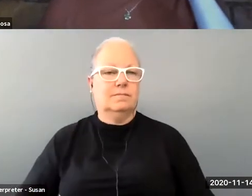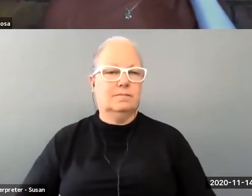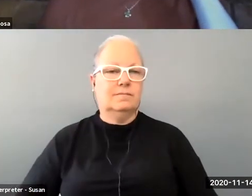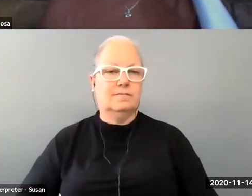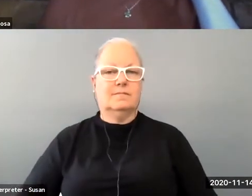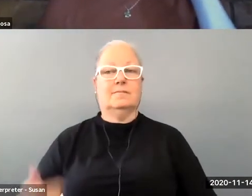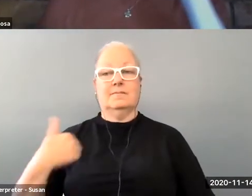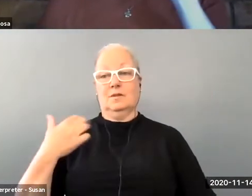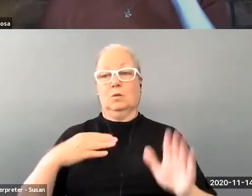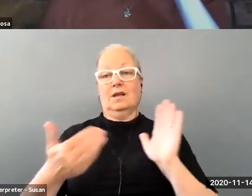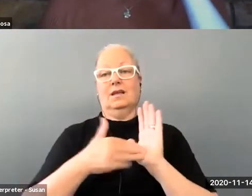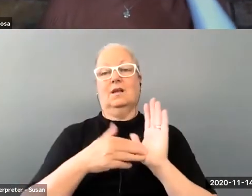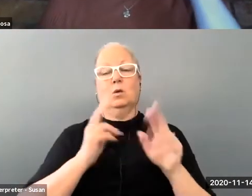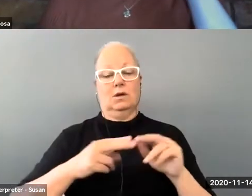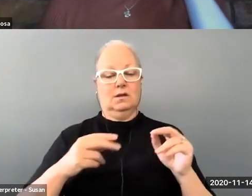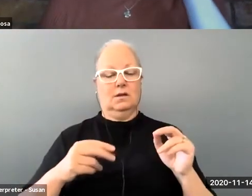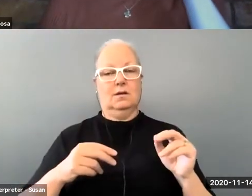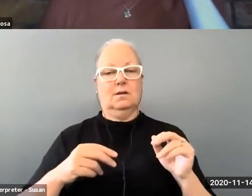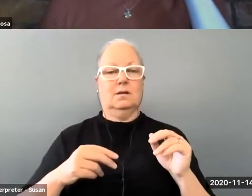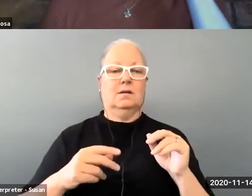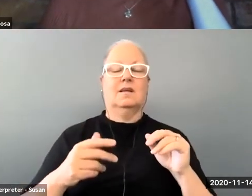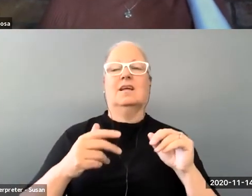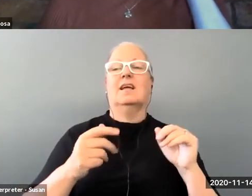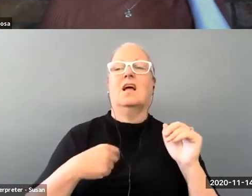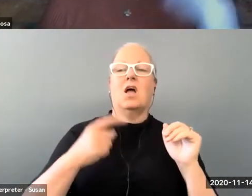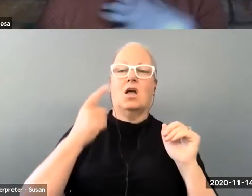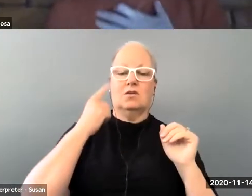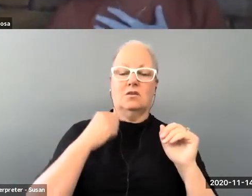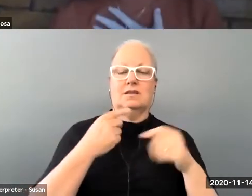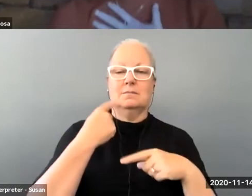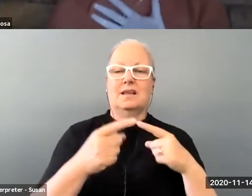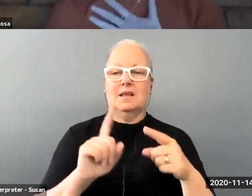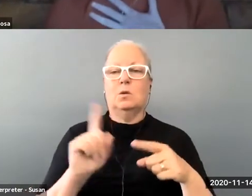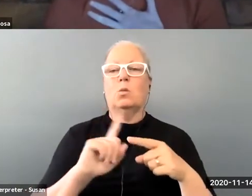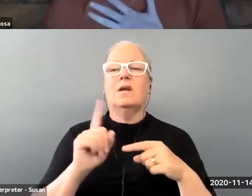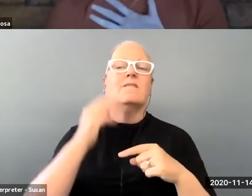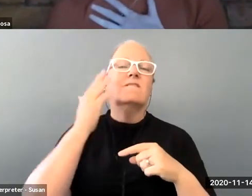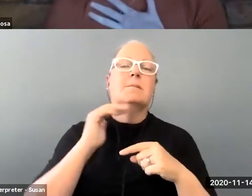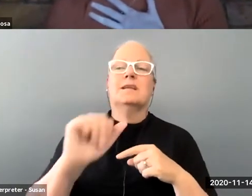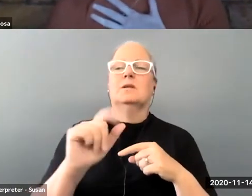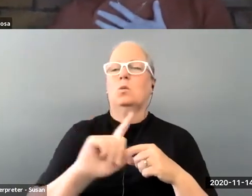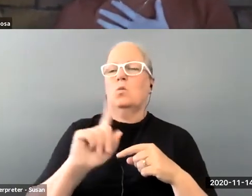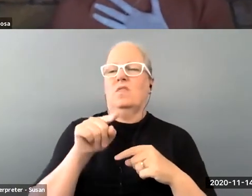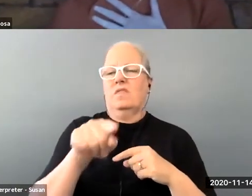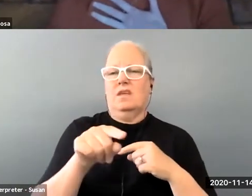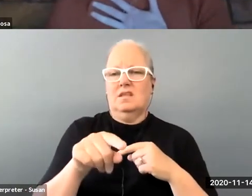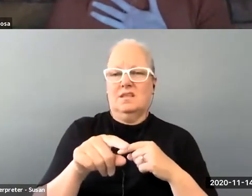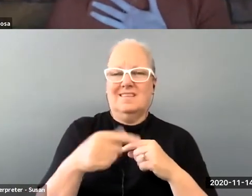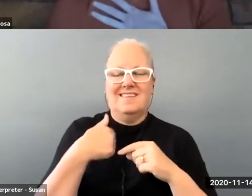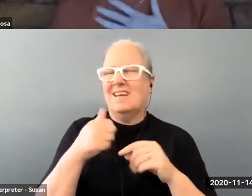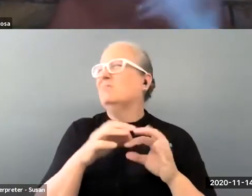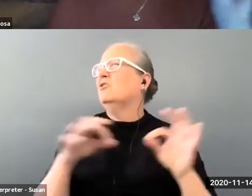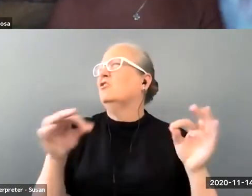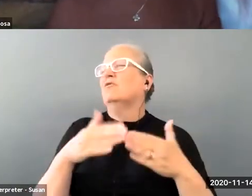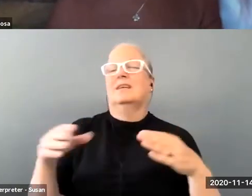quickly that in my Q&A, I kind of sort of defined what feminism to me is. Mm-hmm. And I don't really buy into